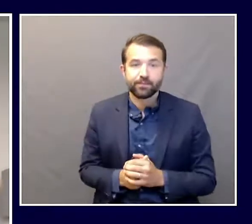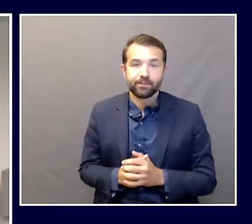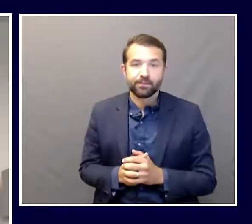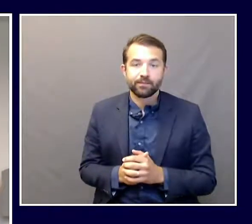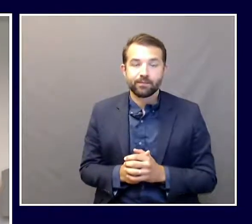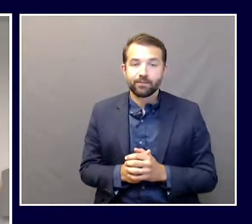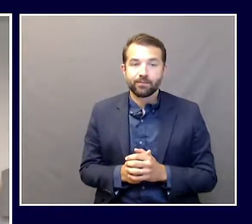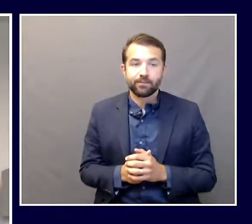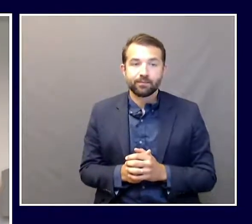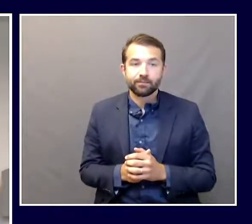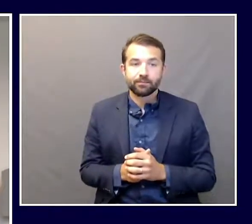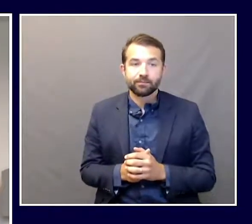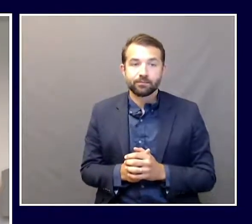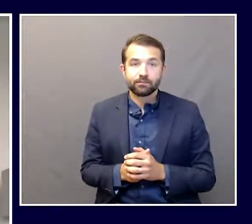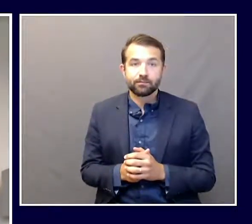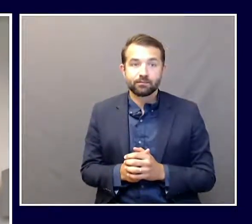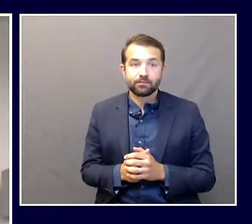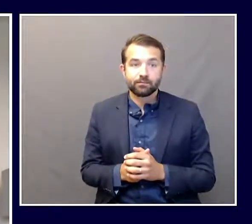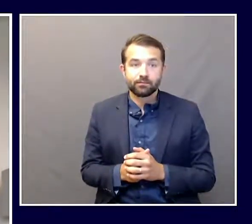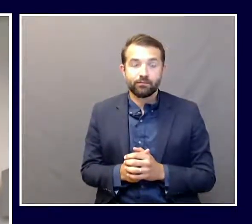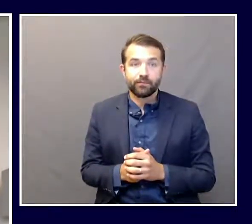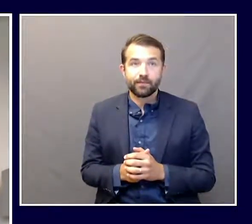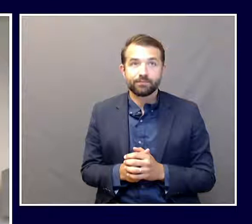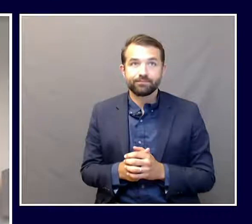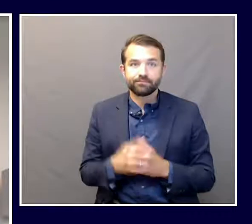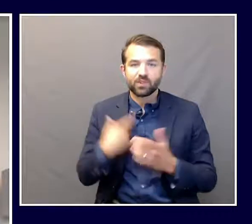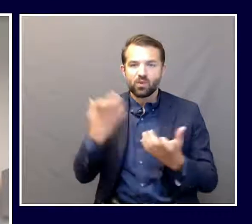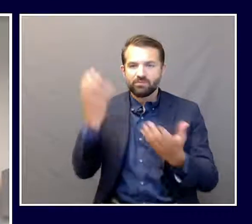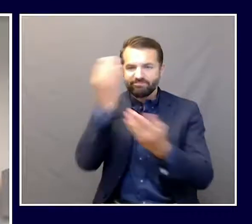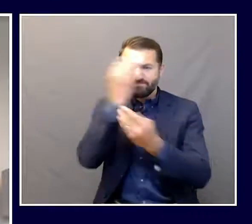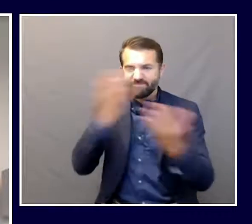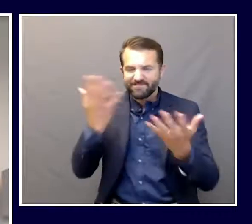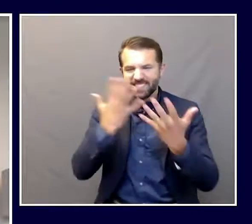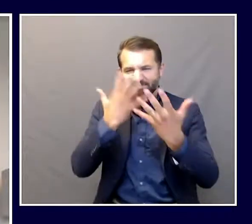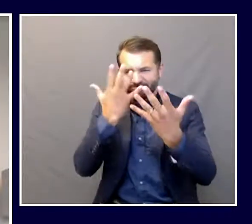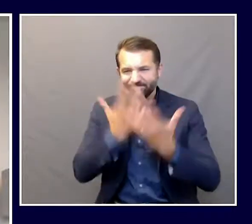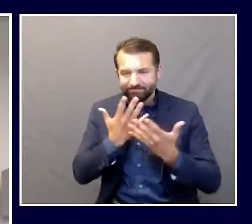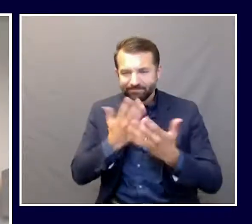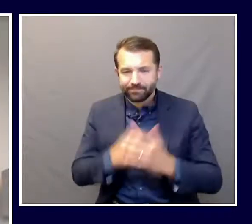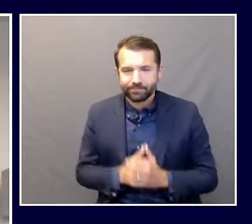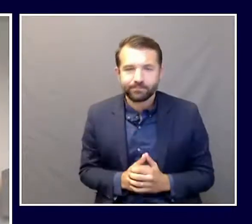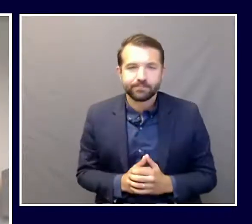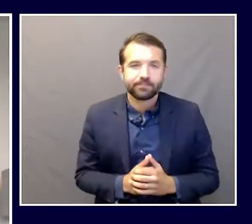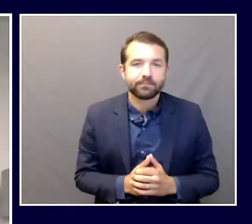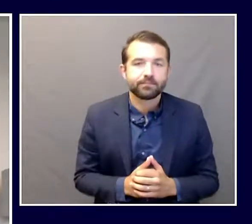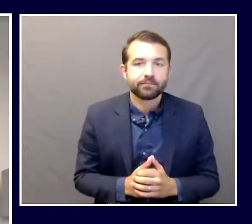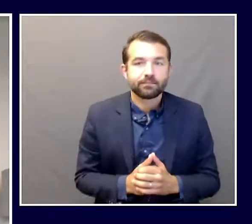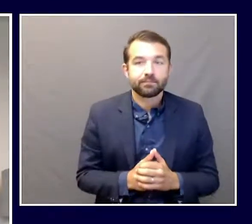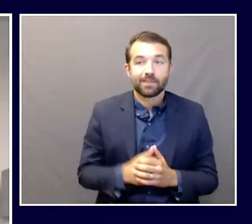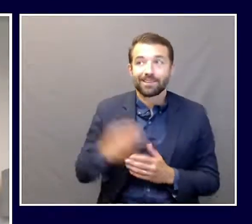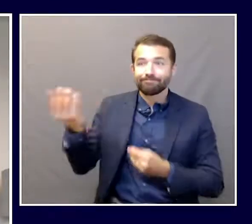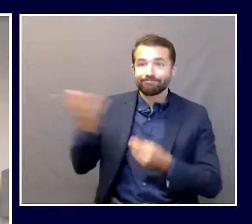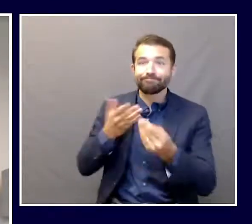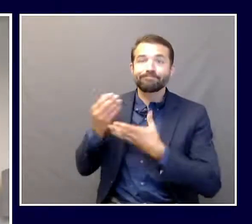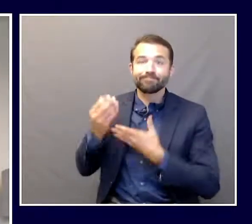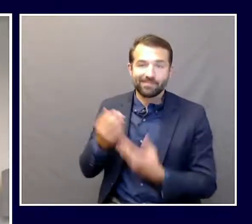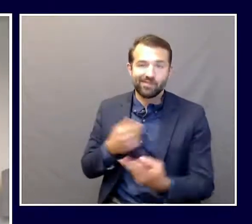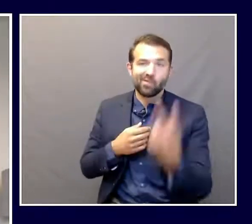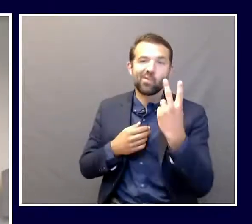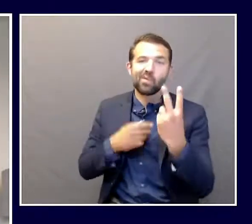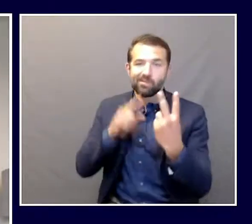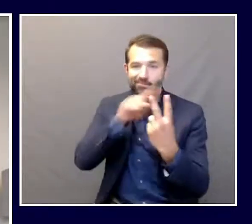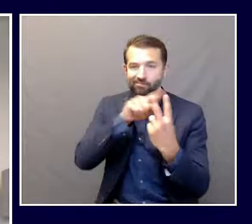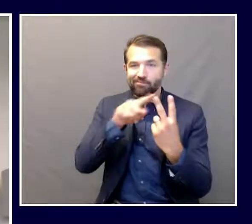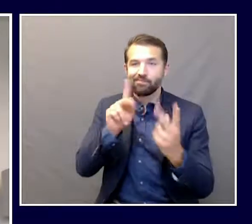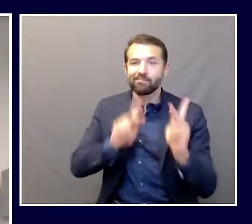I begin this afternoon's update on another sad note. Maine CDC is reporting 2 additional COVID-related deaths